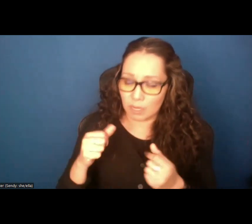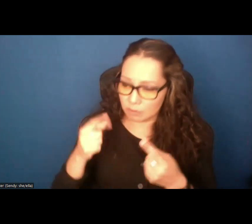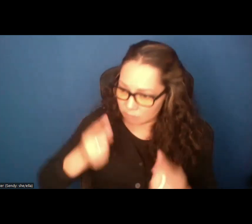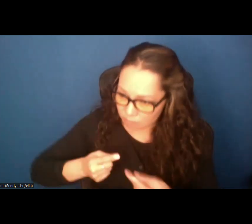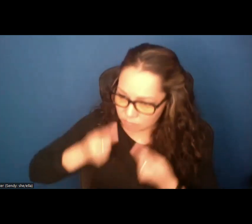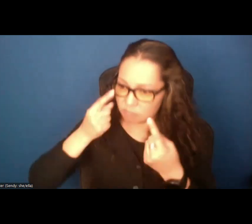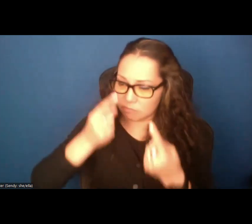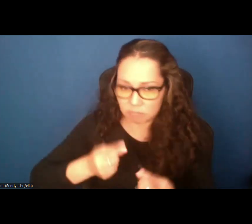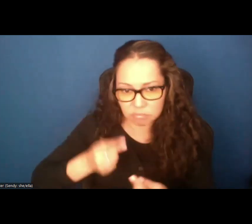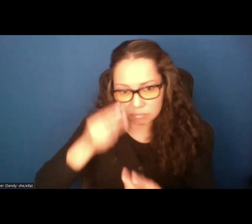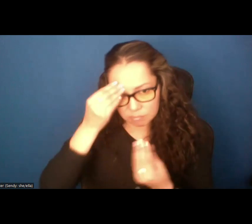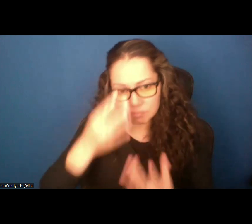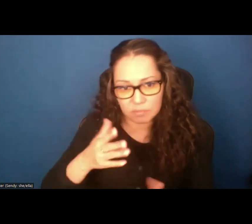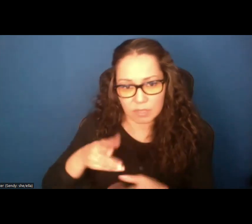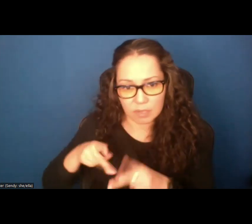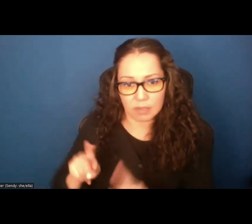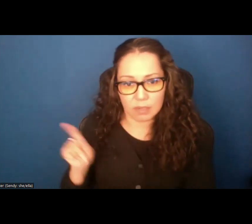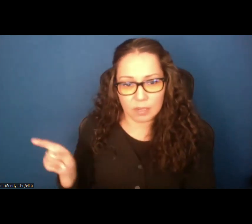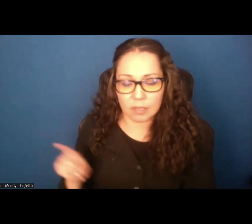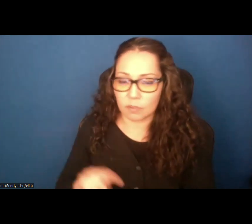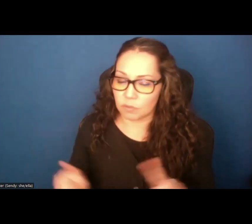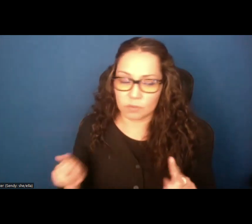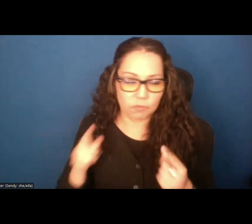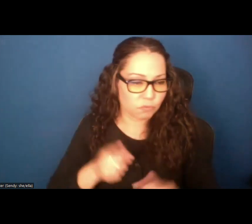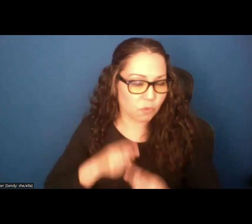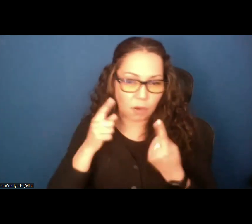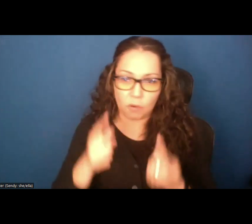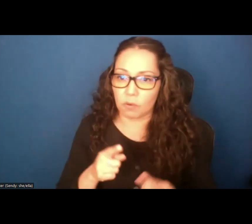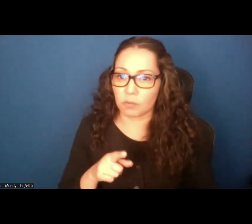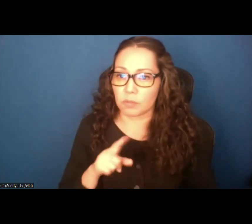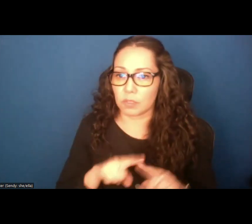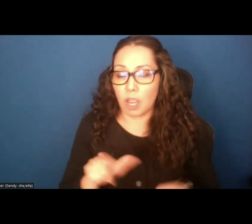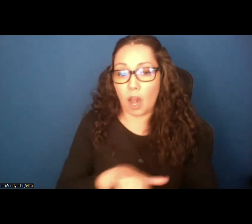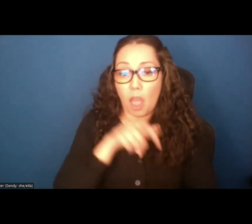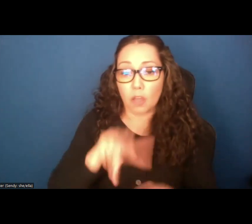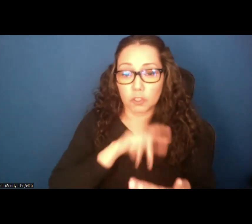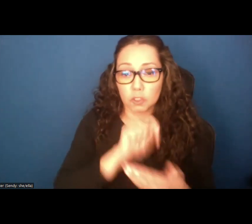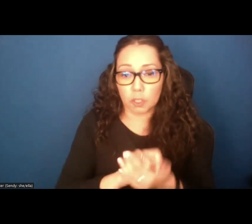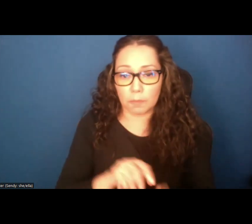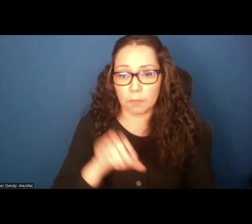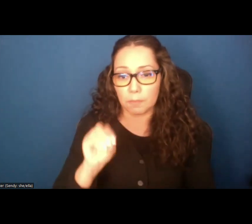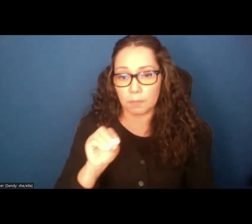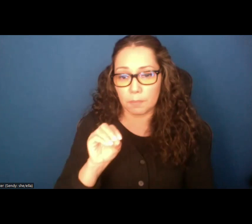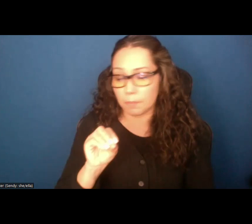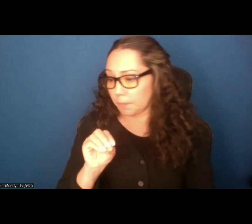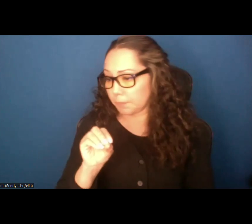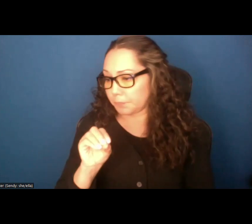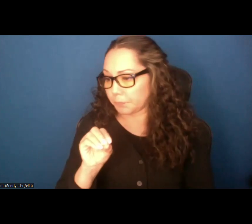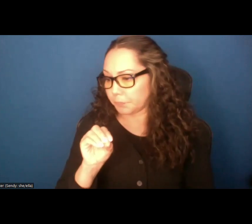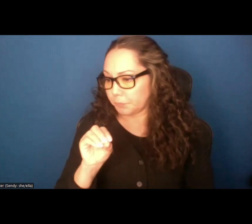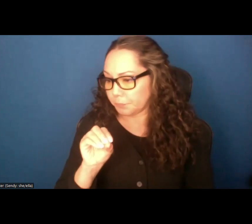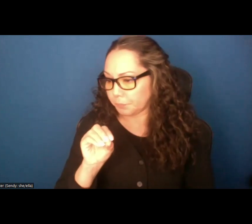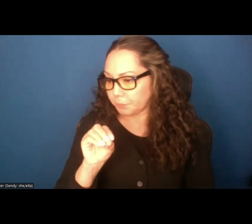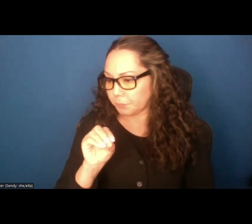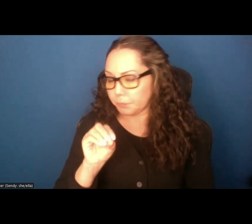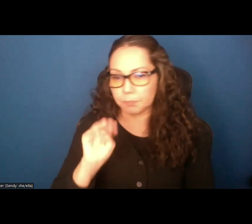My greatest frustration as a long-term care ombudsman during the COVID restrictions is that PPE works for